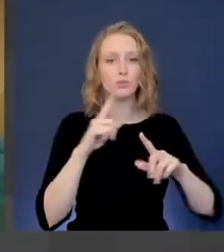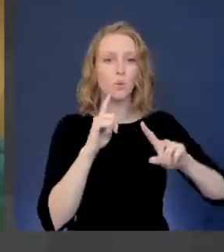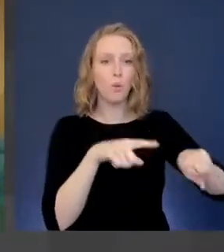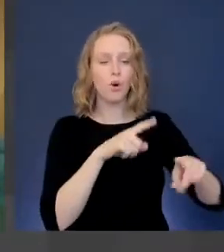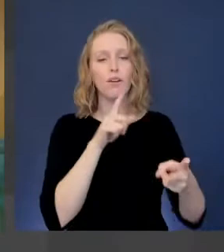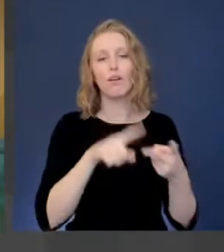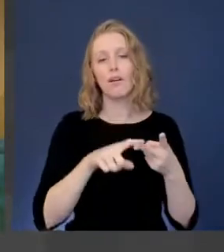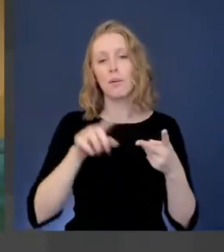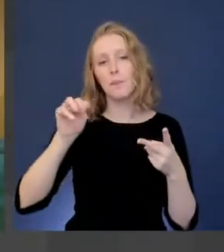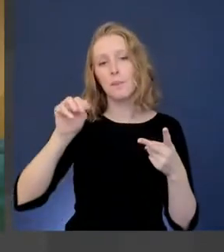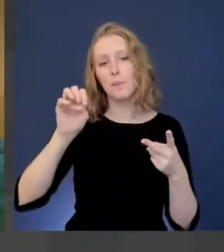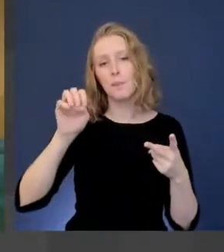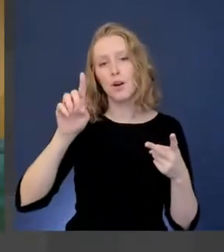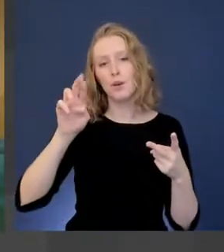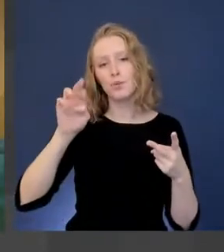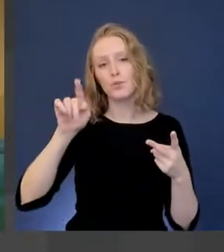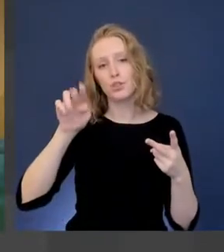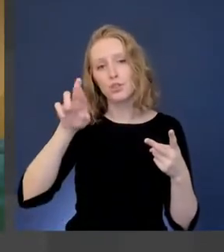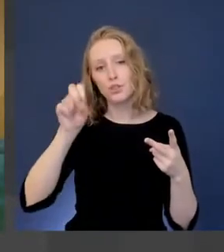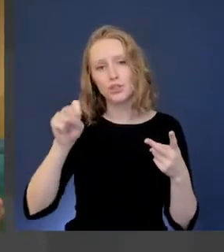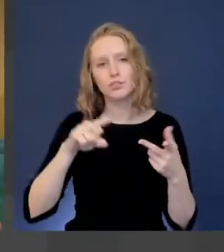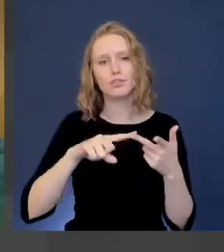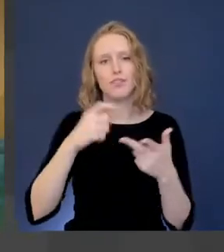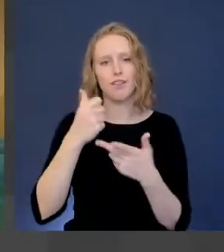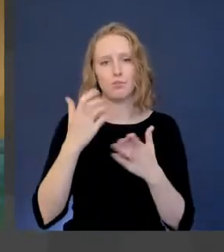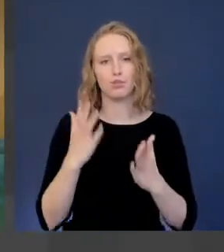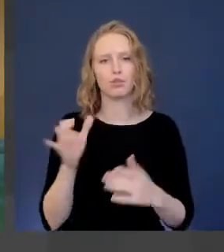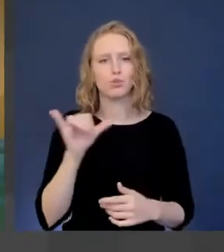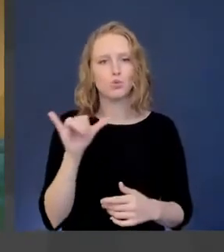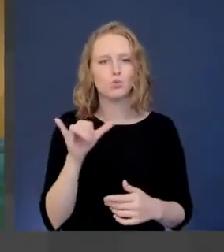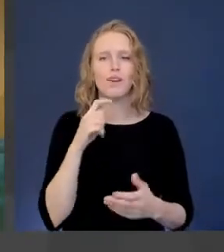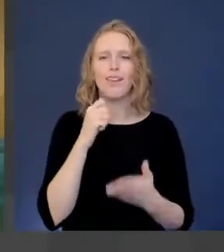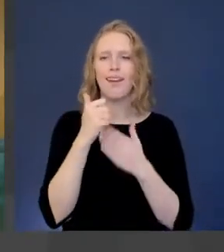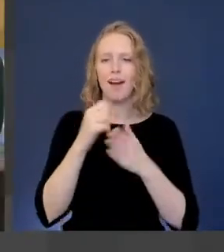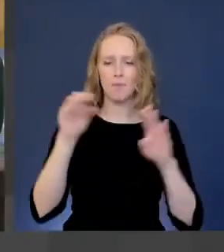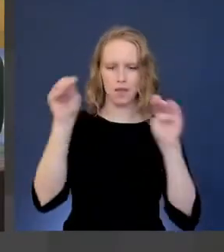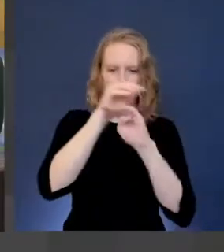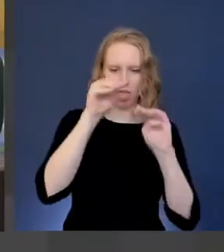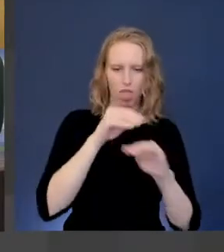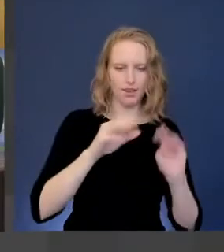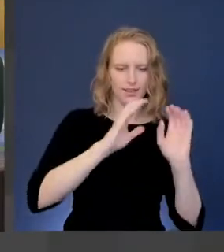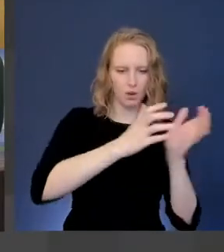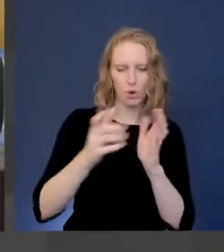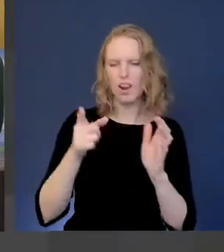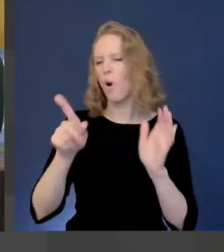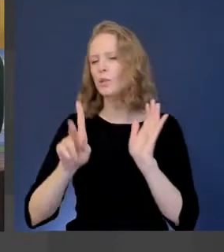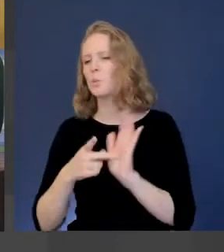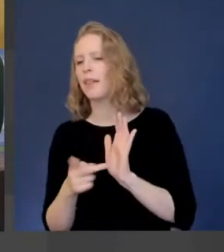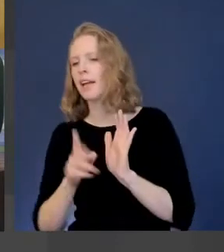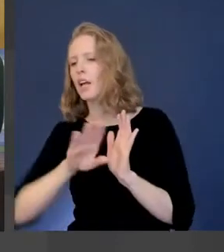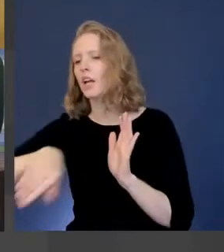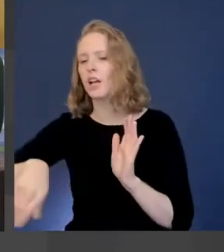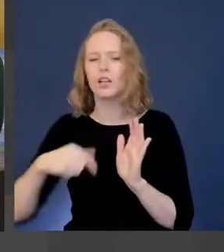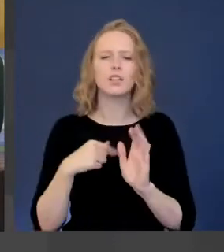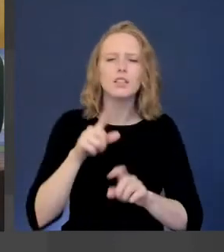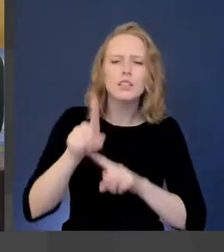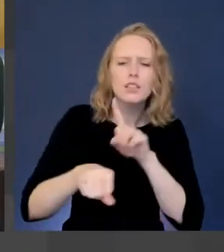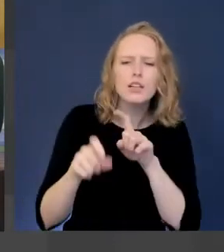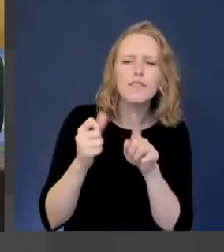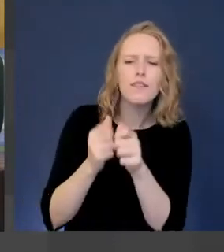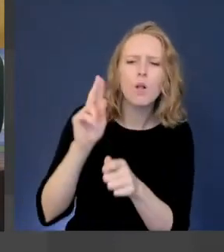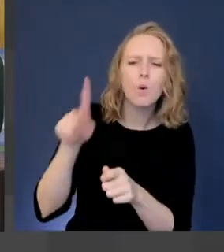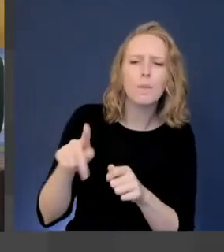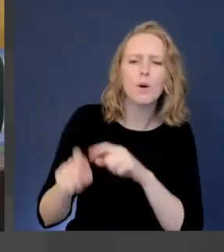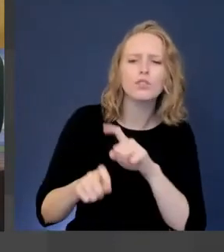helpers, and they help us so much with like categorizing, finding duplicates, asking for additional information, and it's extraordinarily